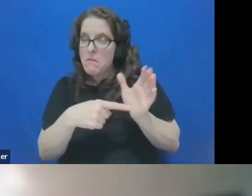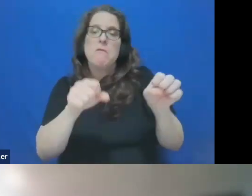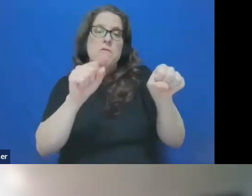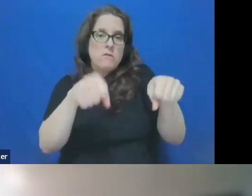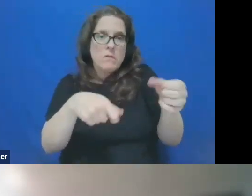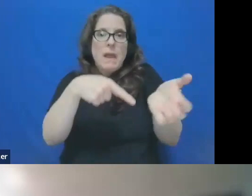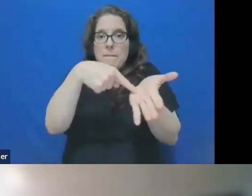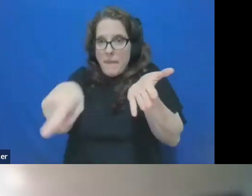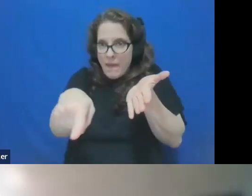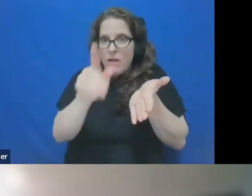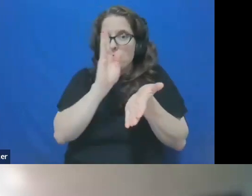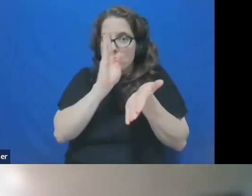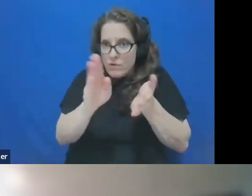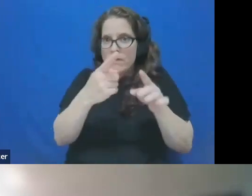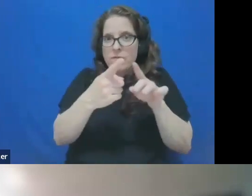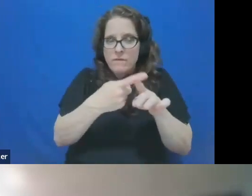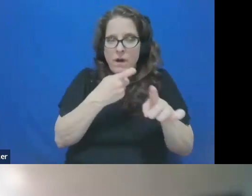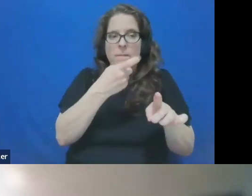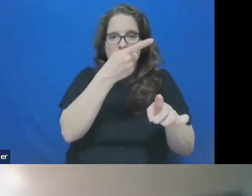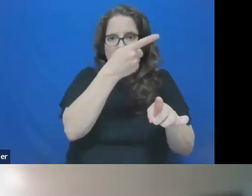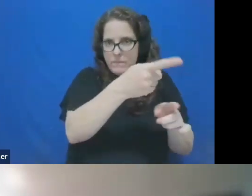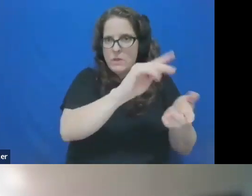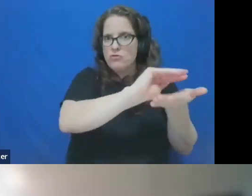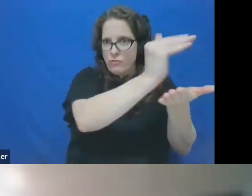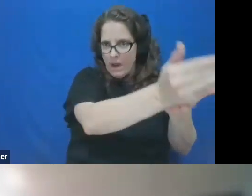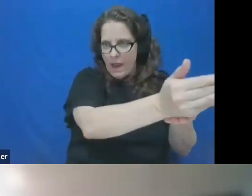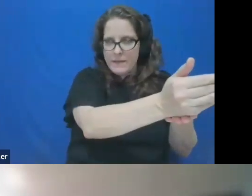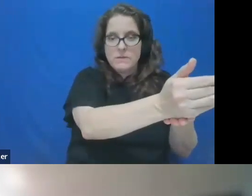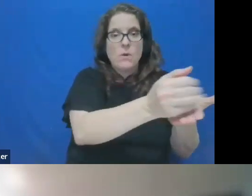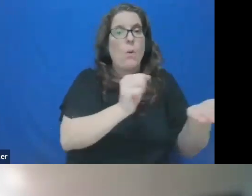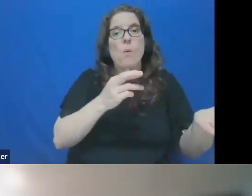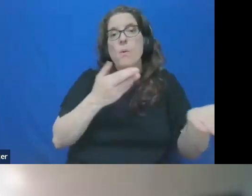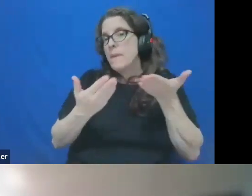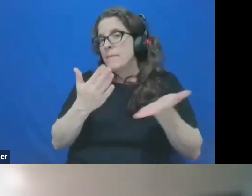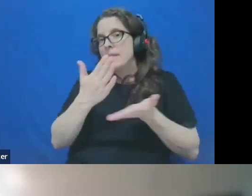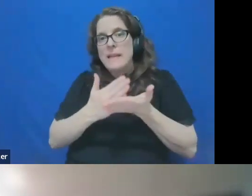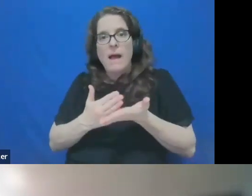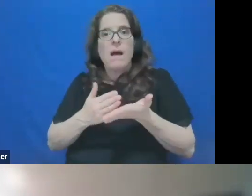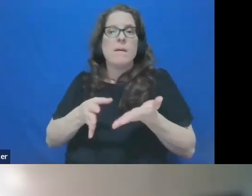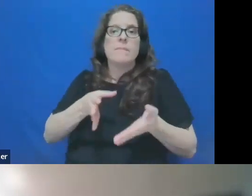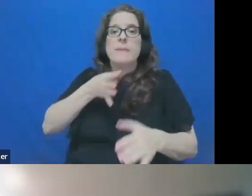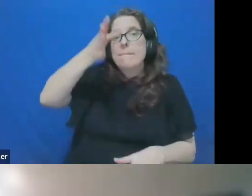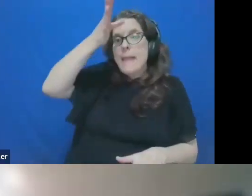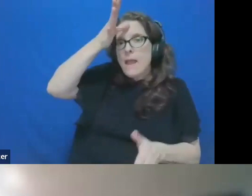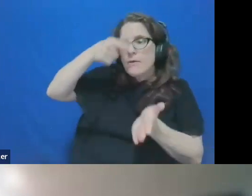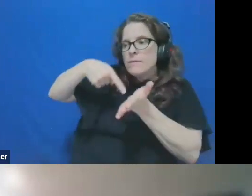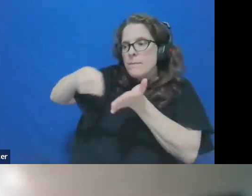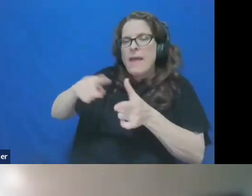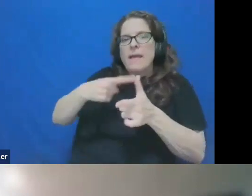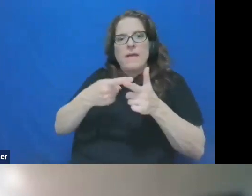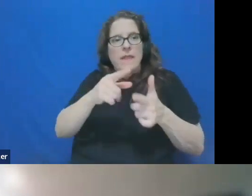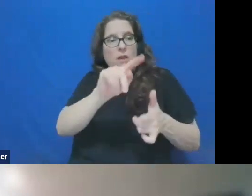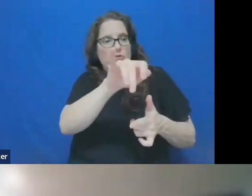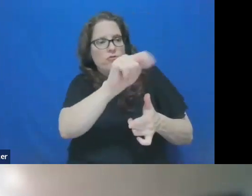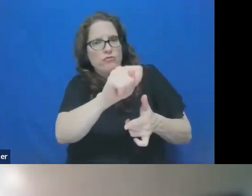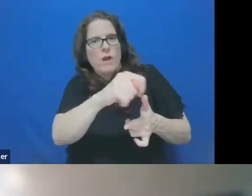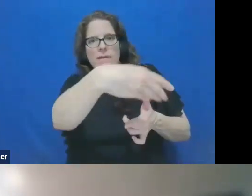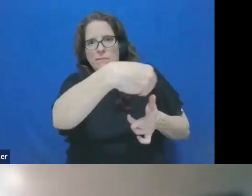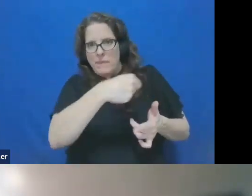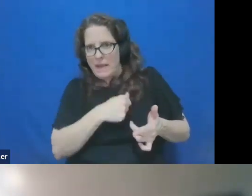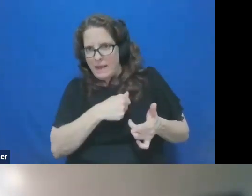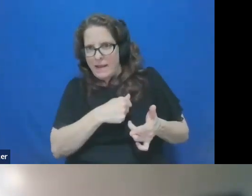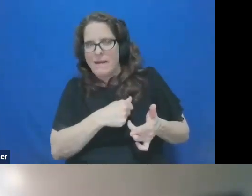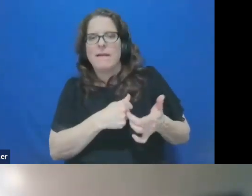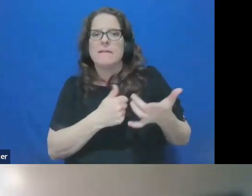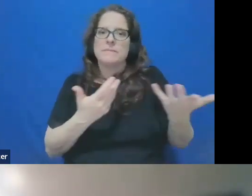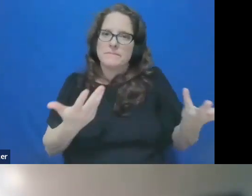be reimbursed to a caregiver or a parent or guardian, and how those needs might